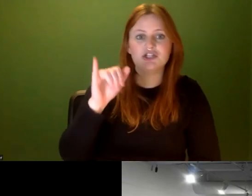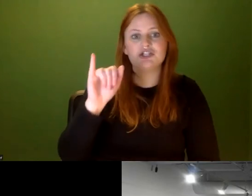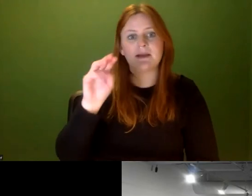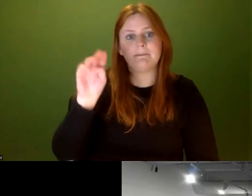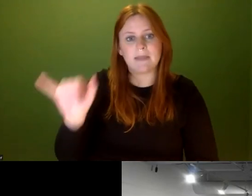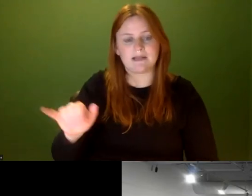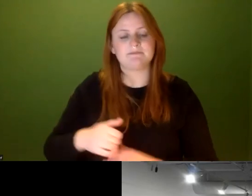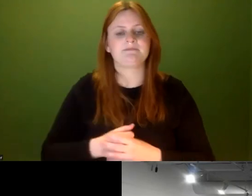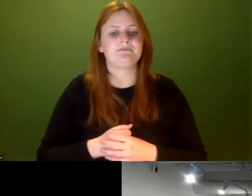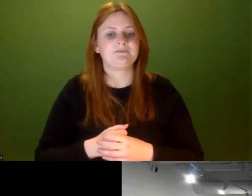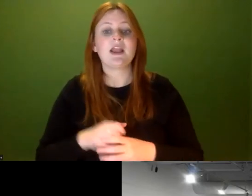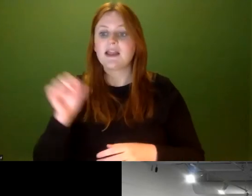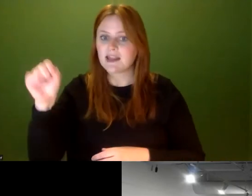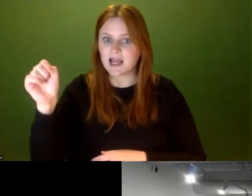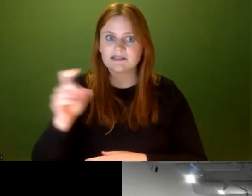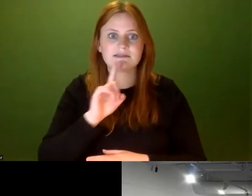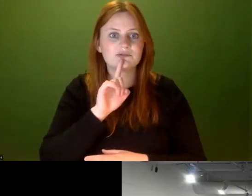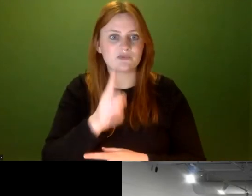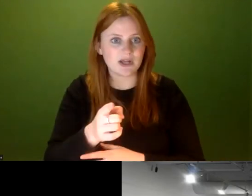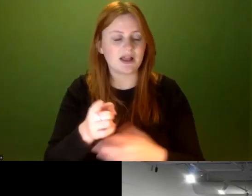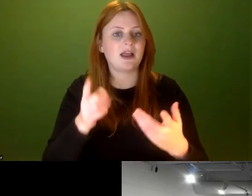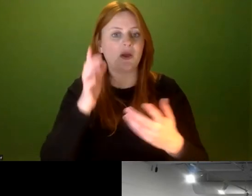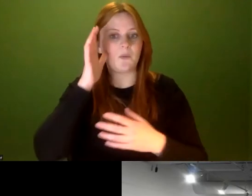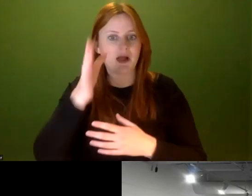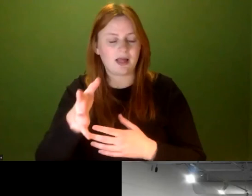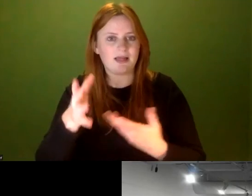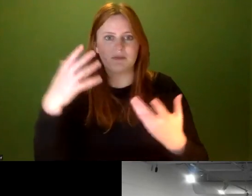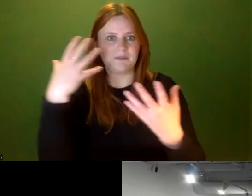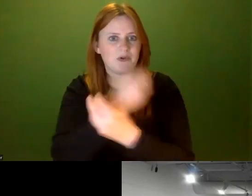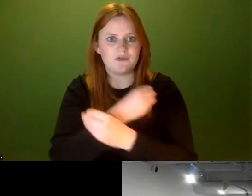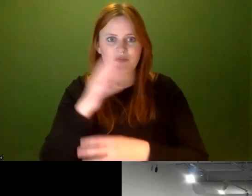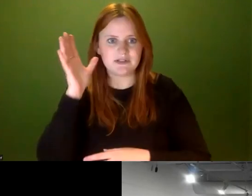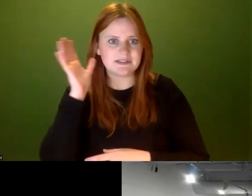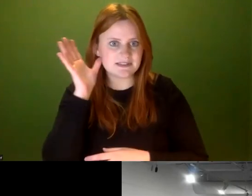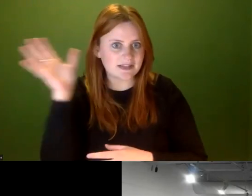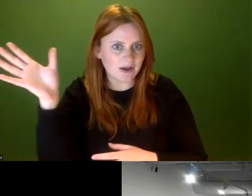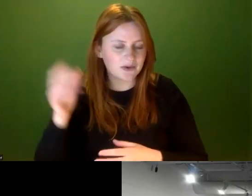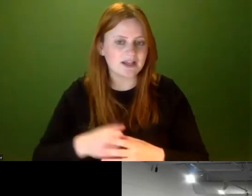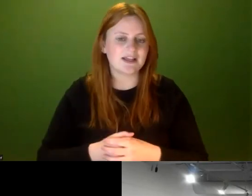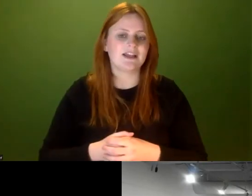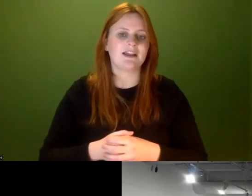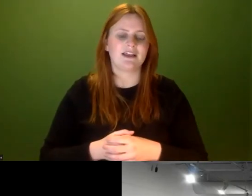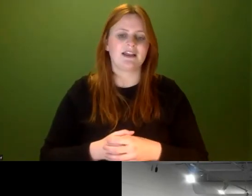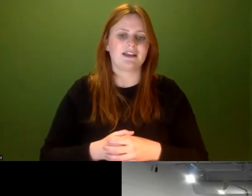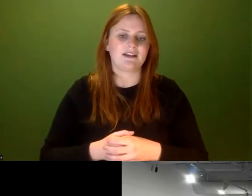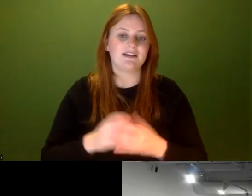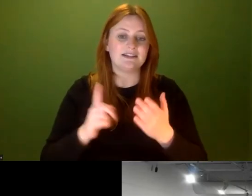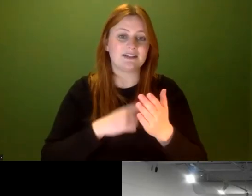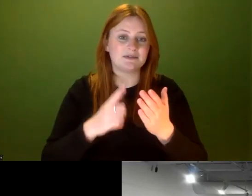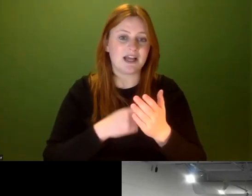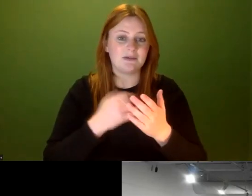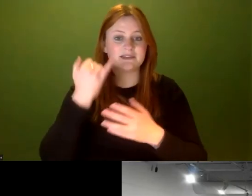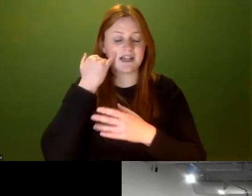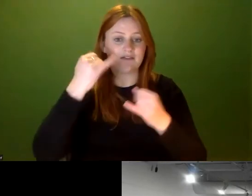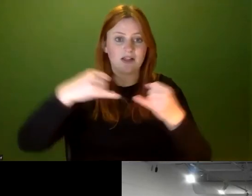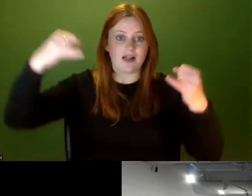do. Especially when I lose hold of the monofilament they're strung on,